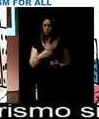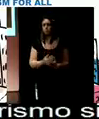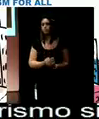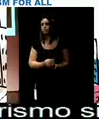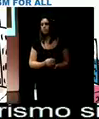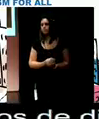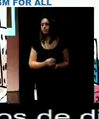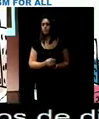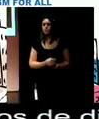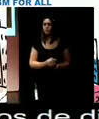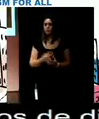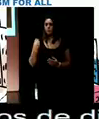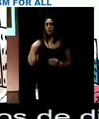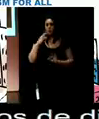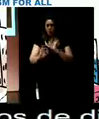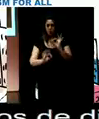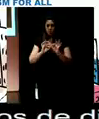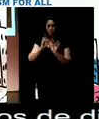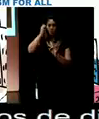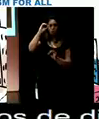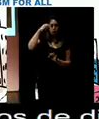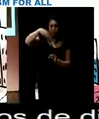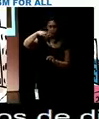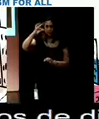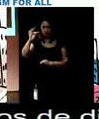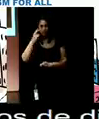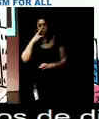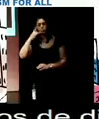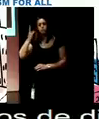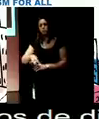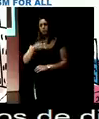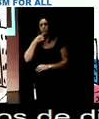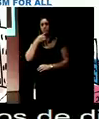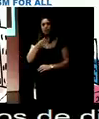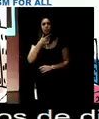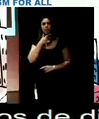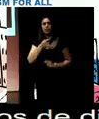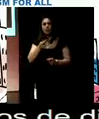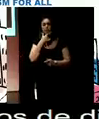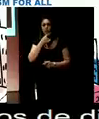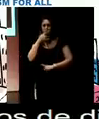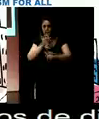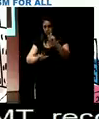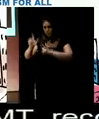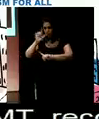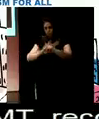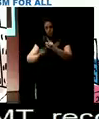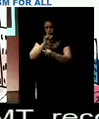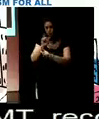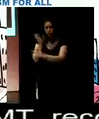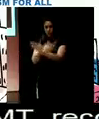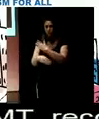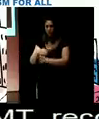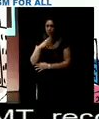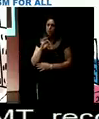disability. World WTO recognizes that facilitating traveling to